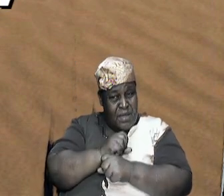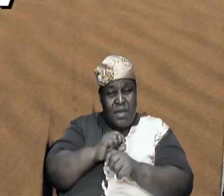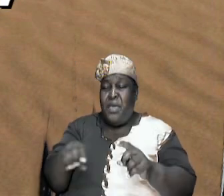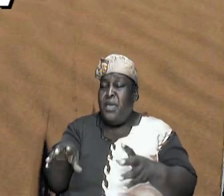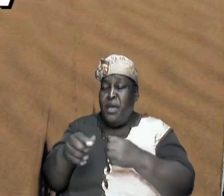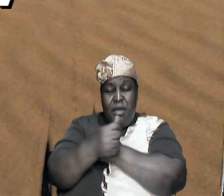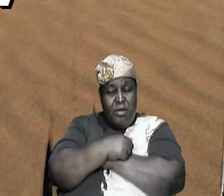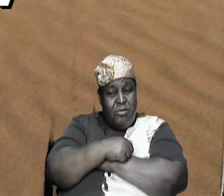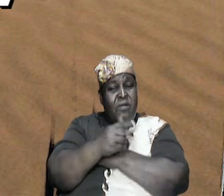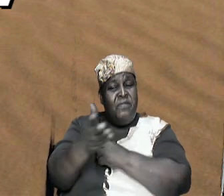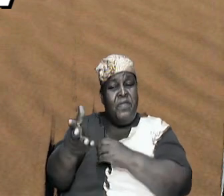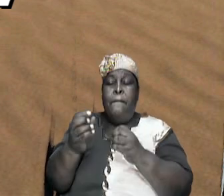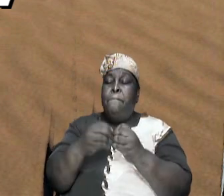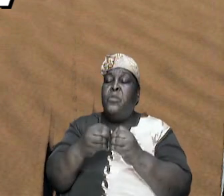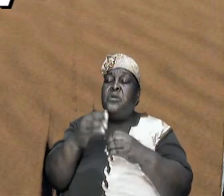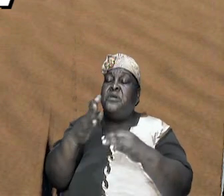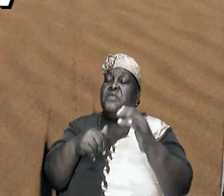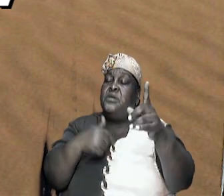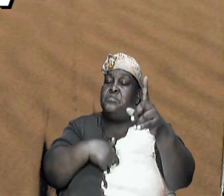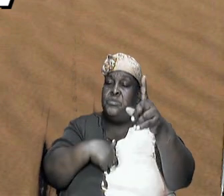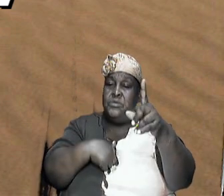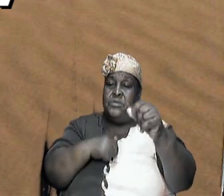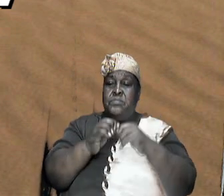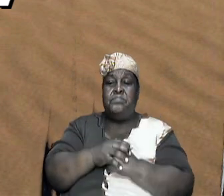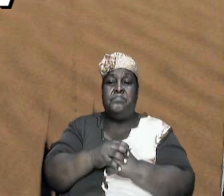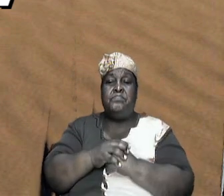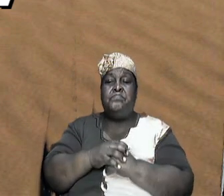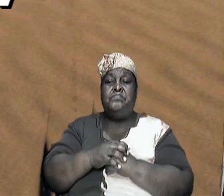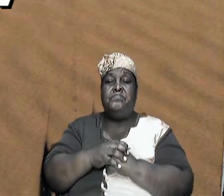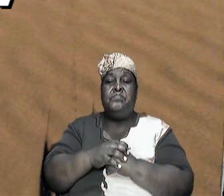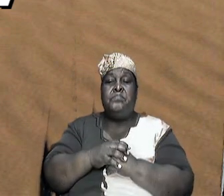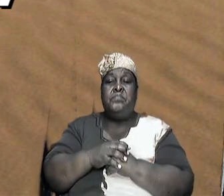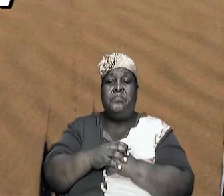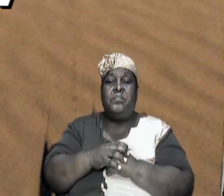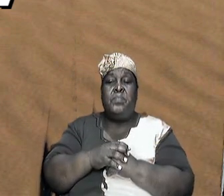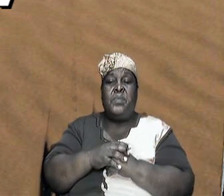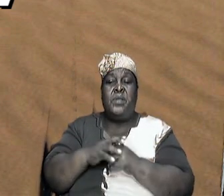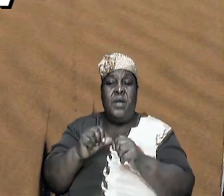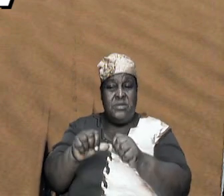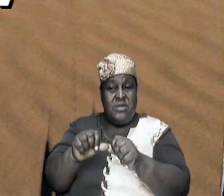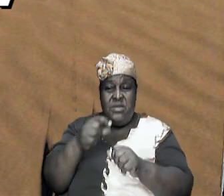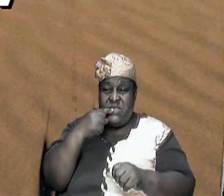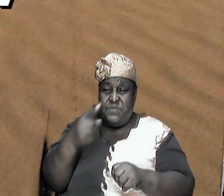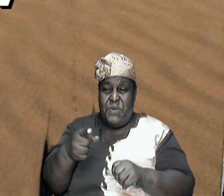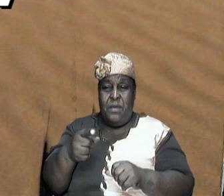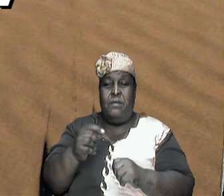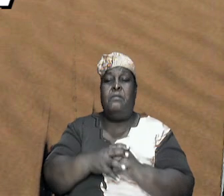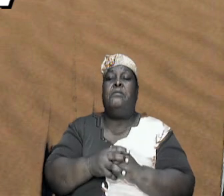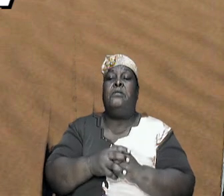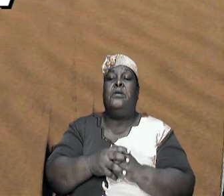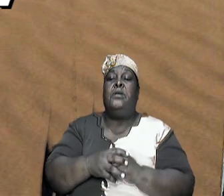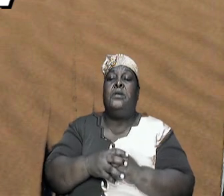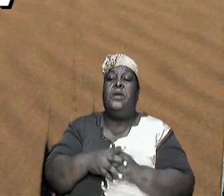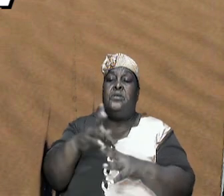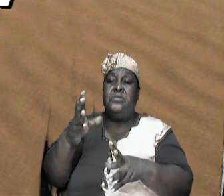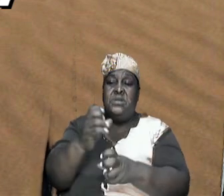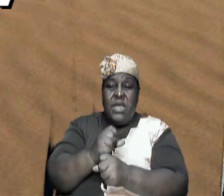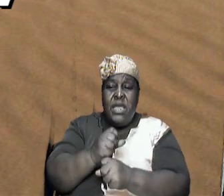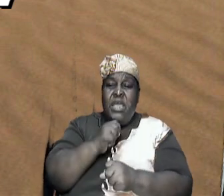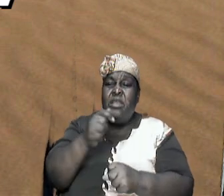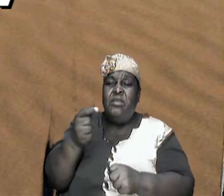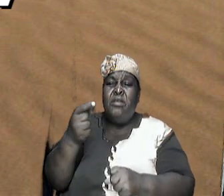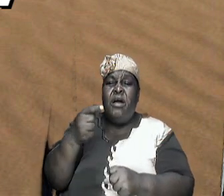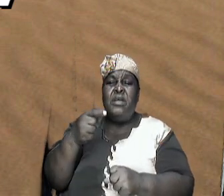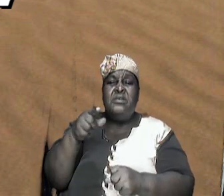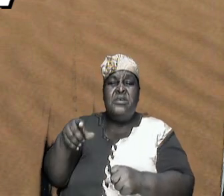them more than me. And he went on, he didn't stop there. He went on and he said, and he that taketh not